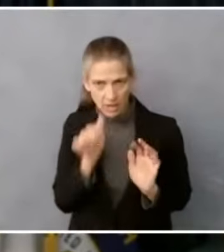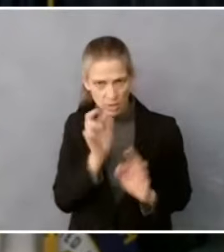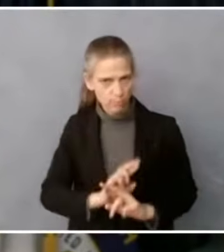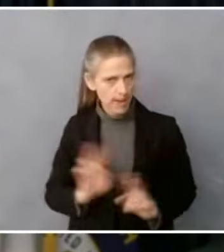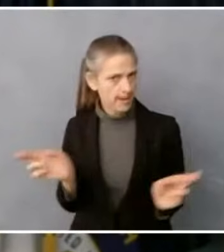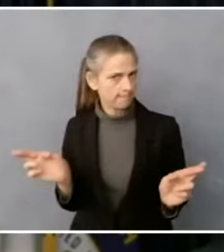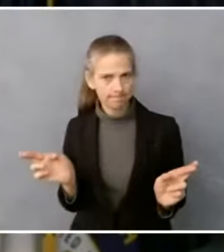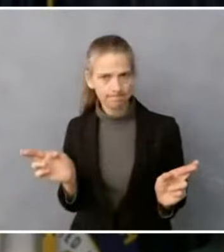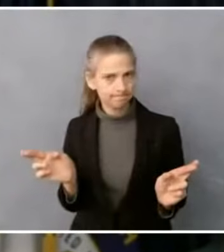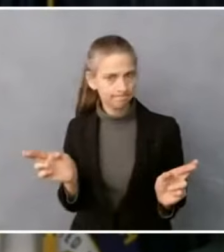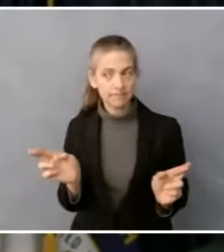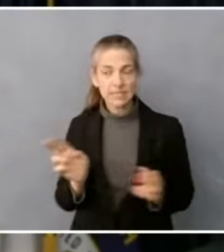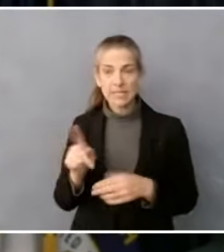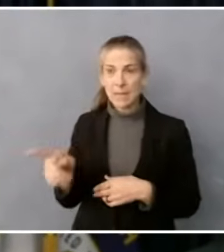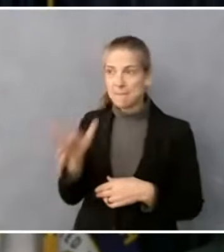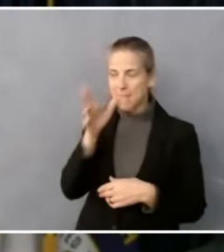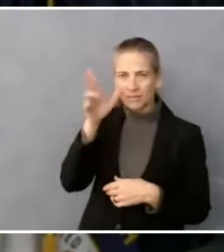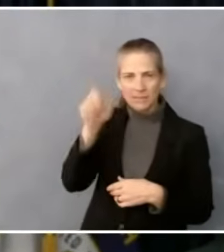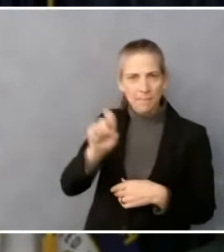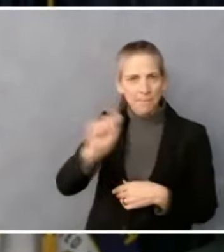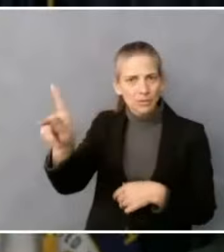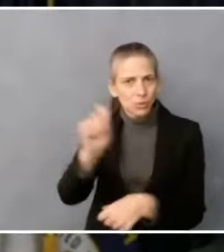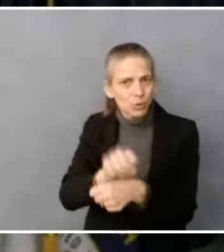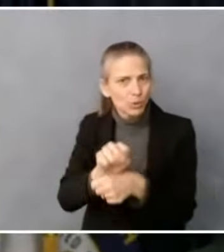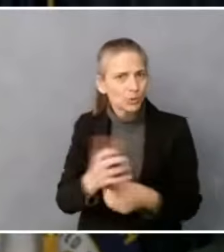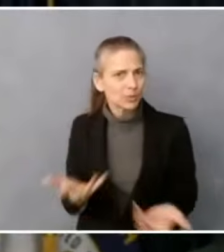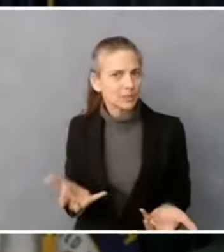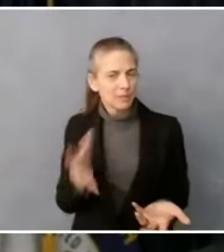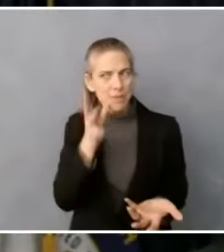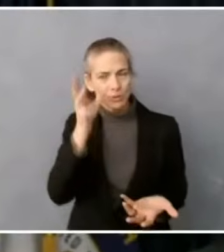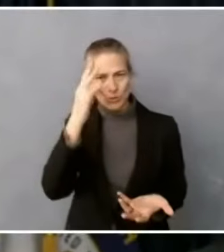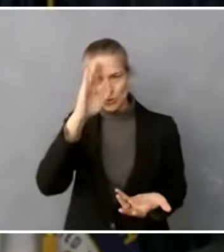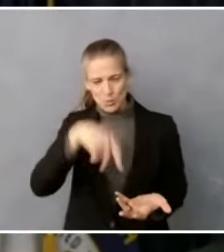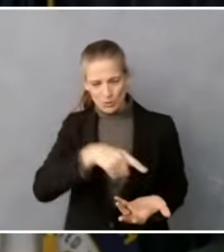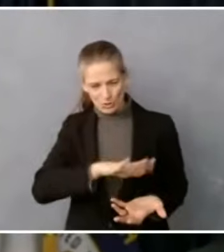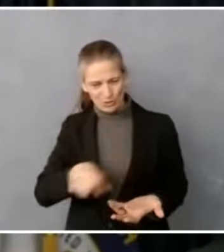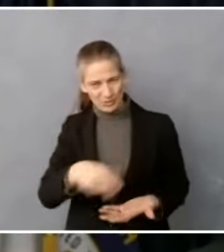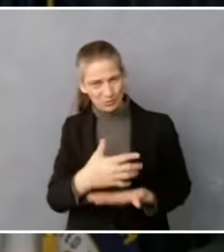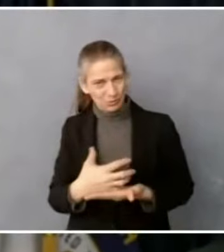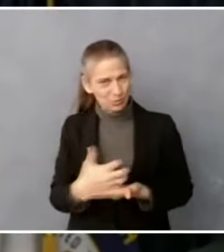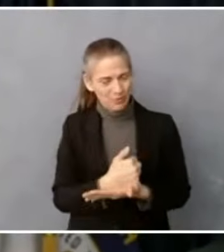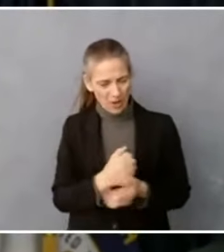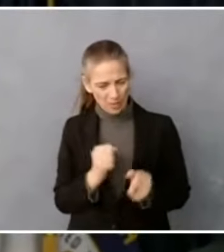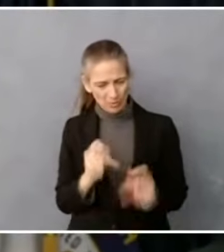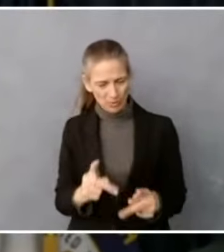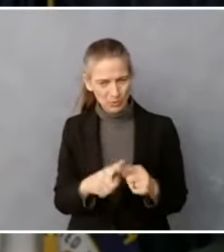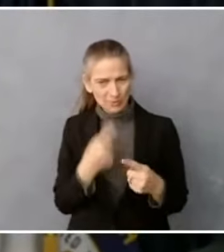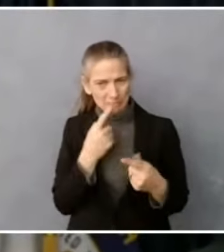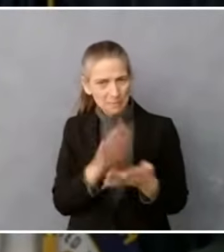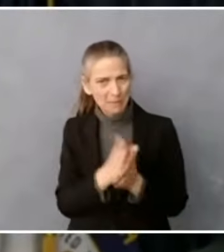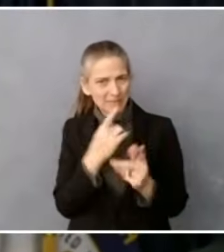work. Because parents know that their children deserve every opportunity to succeed.